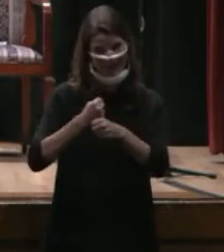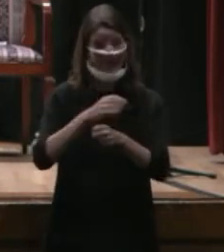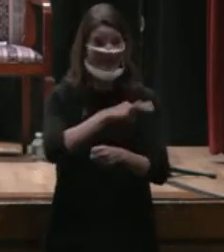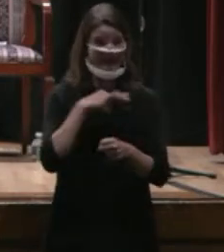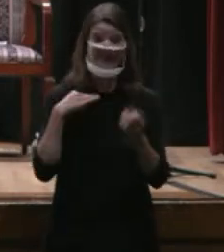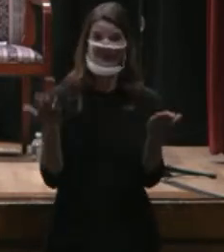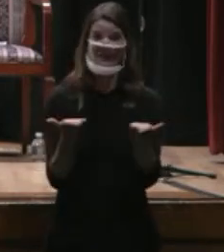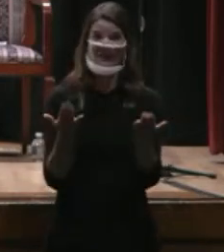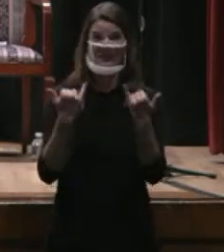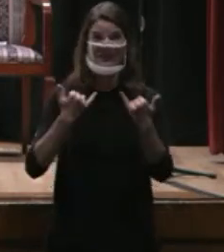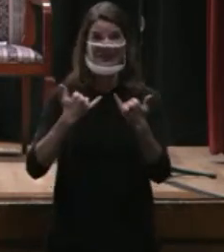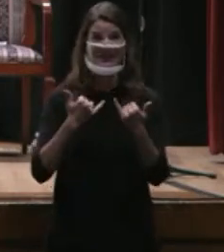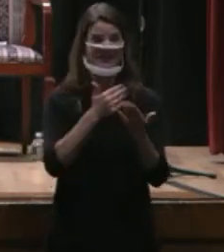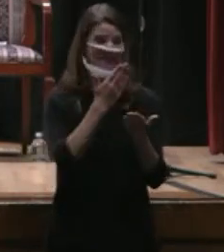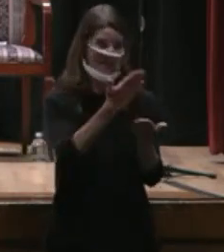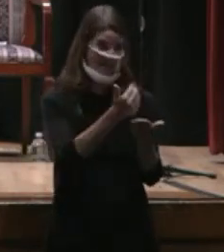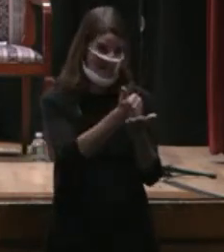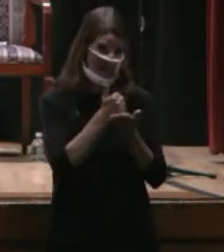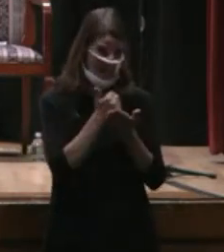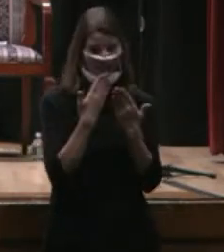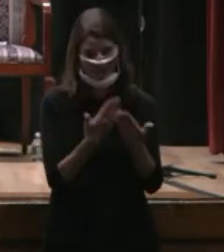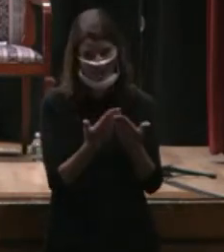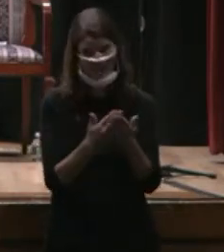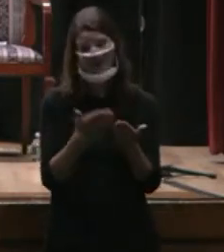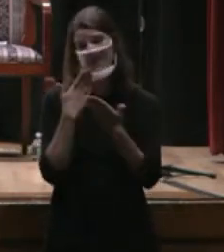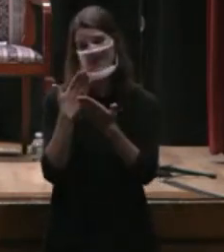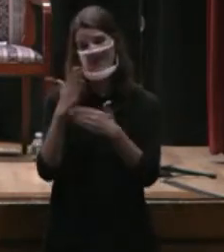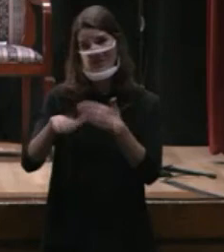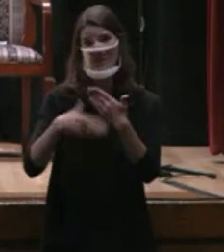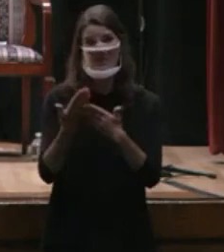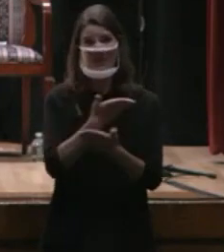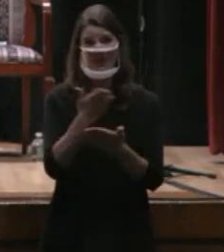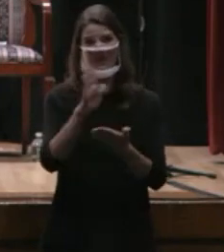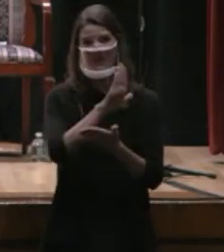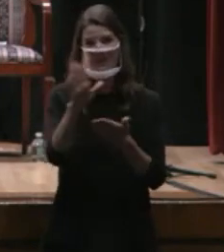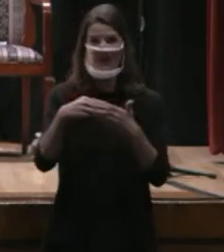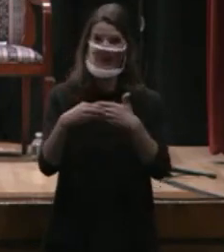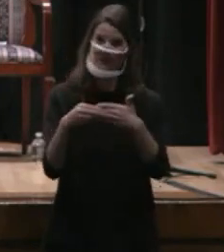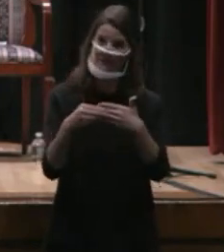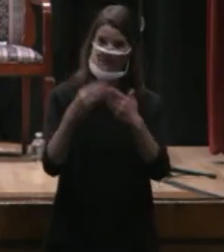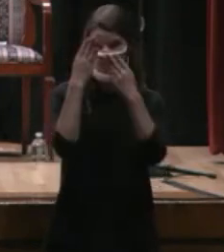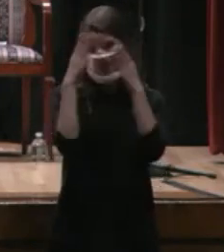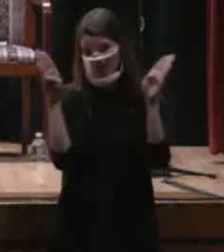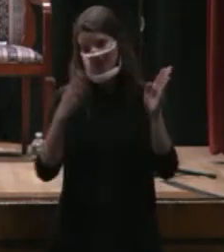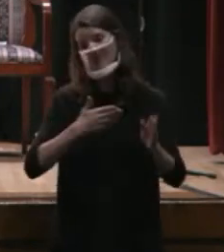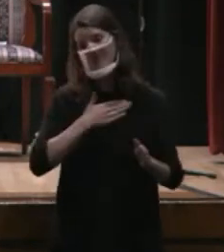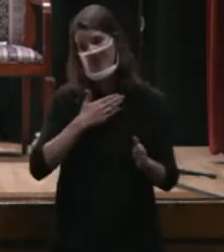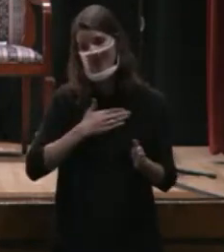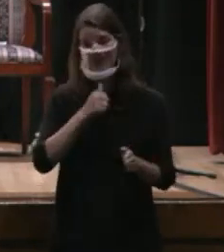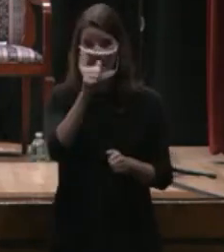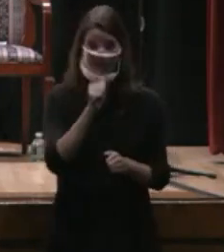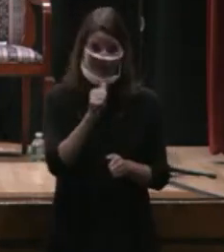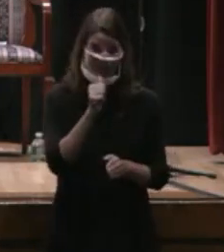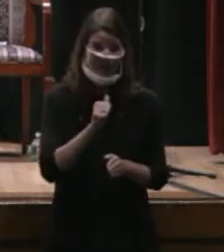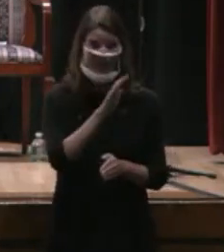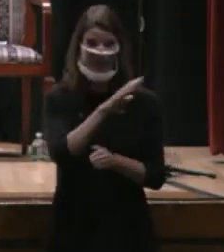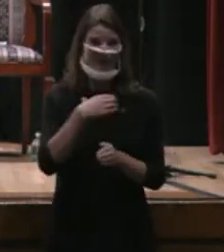here today helping. And thank you to all of you for your flexibility, for your patience, and your